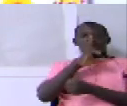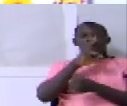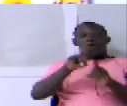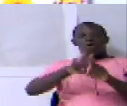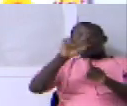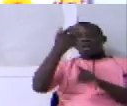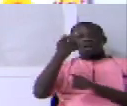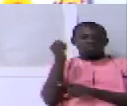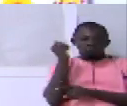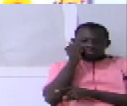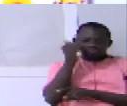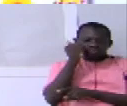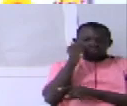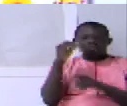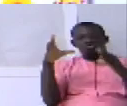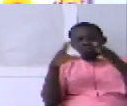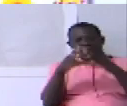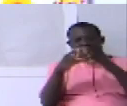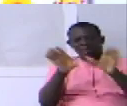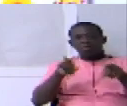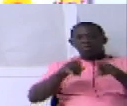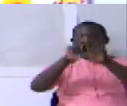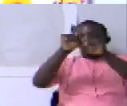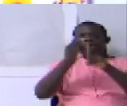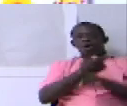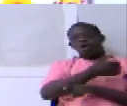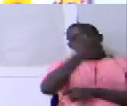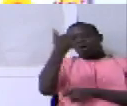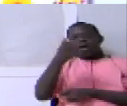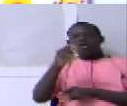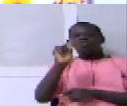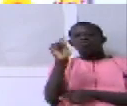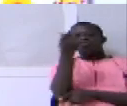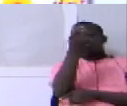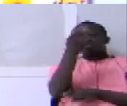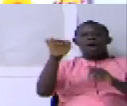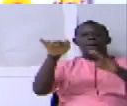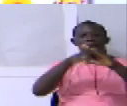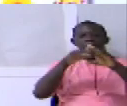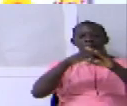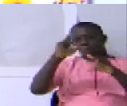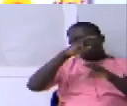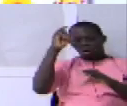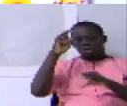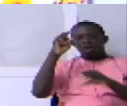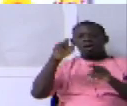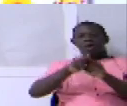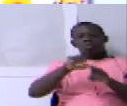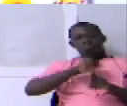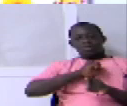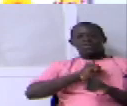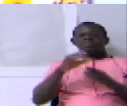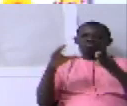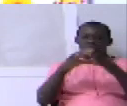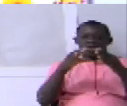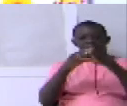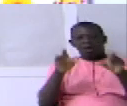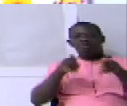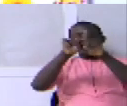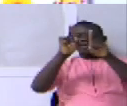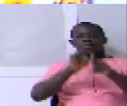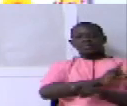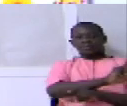will always be side to side with those recruits. Atele moti melni wo dokula kutolu katala